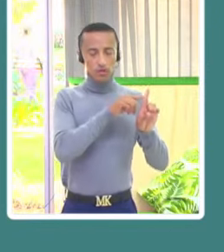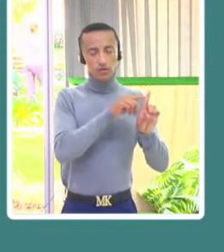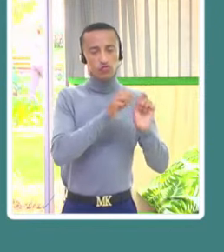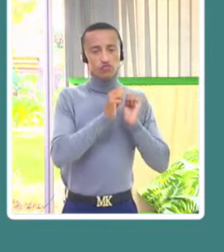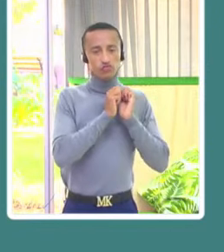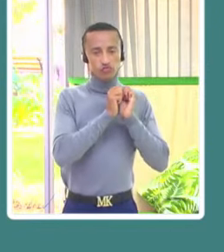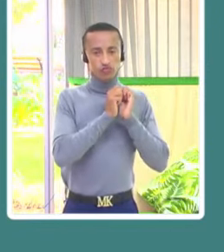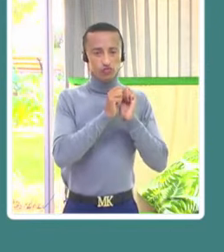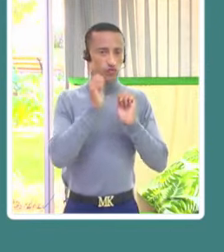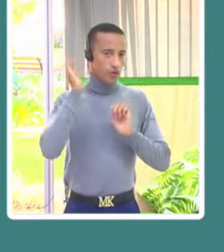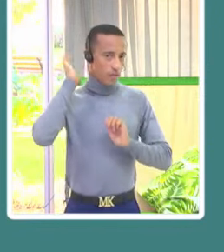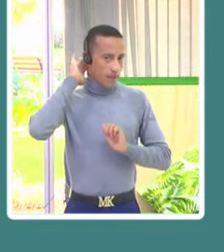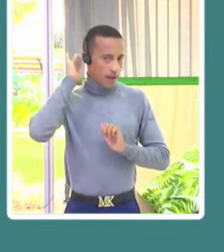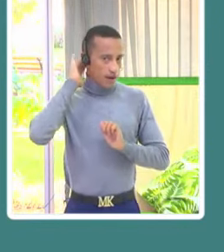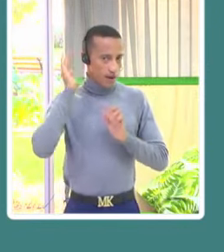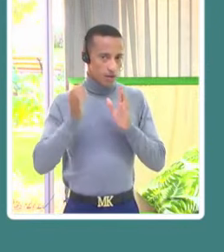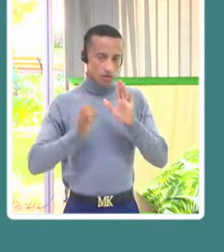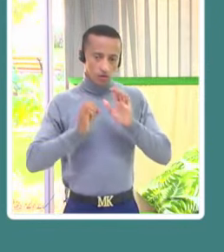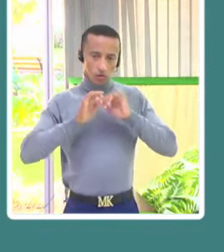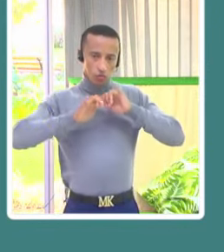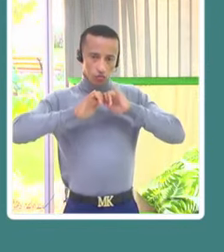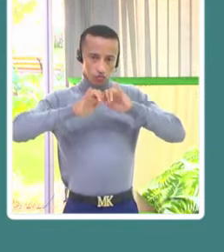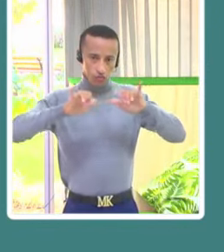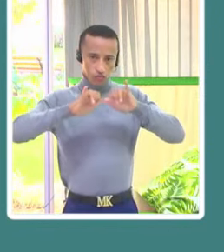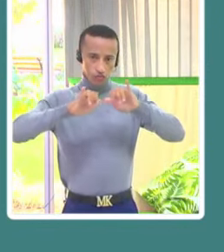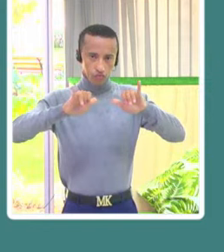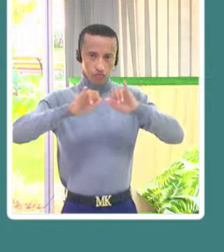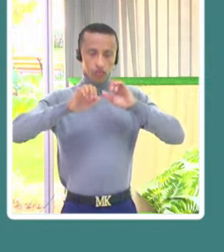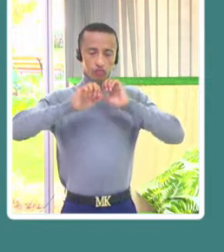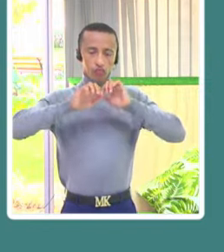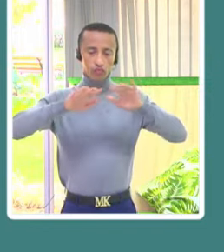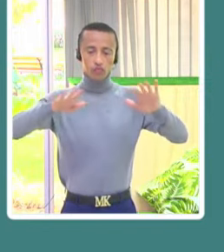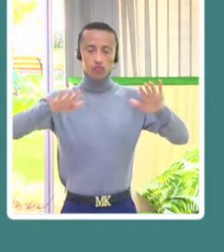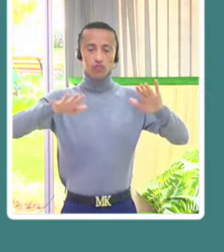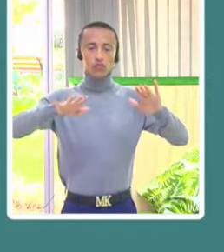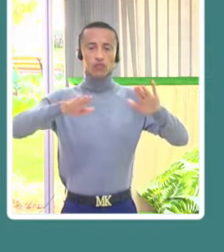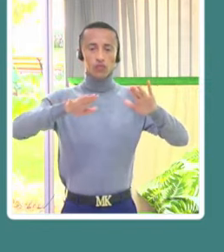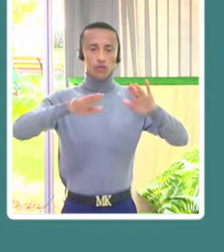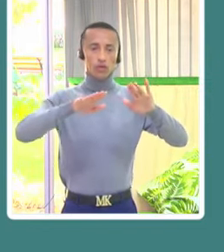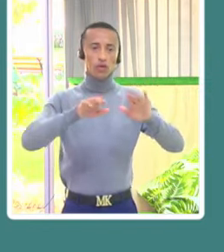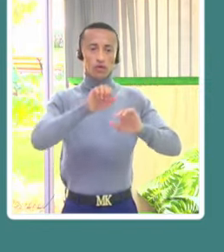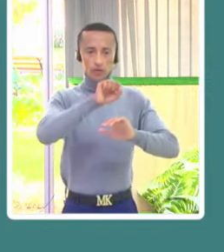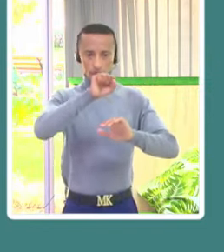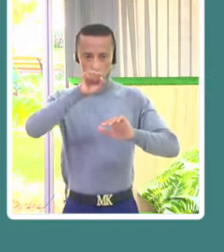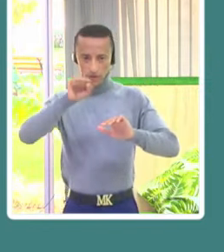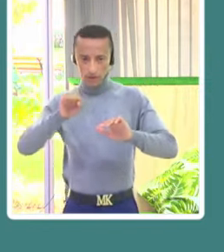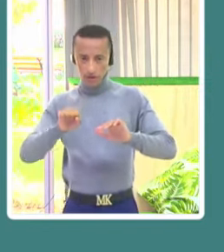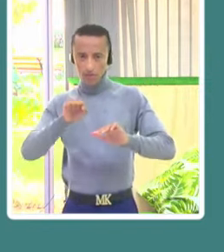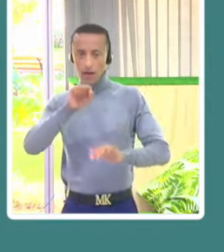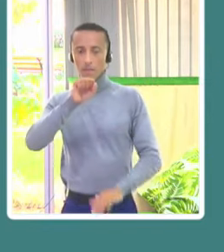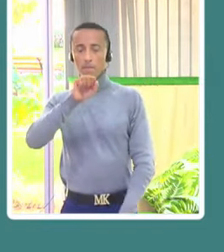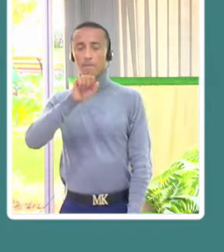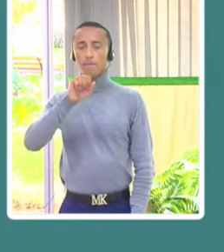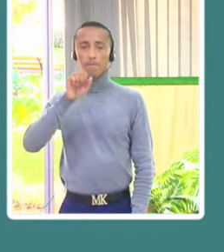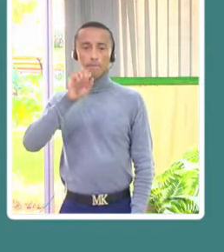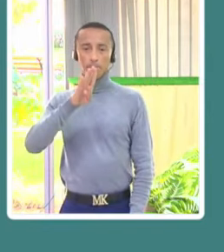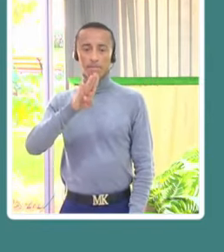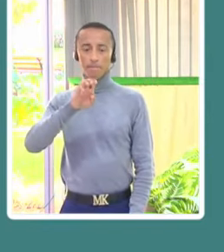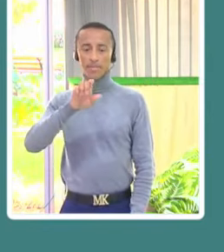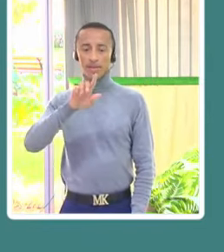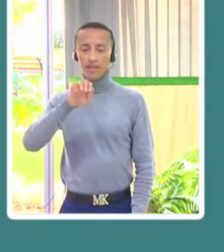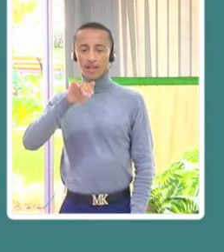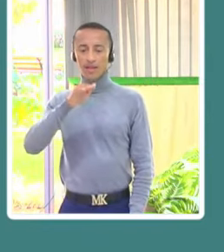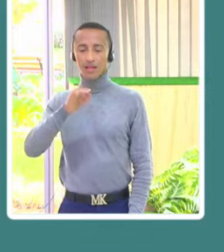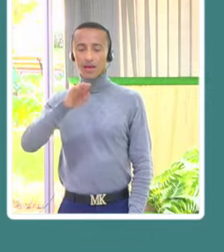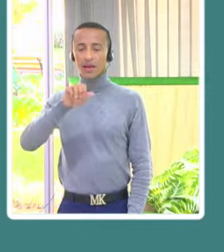Aberta, Open Belém Network. And this is a running network, exactly what we've discussed.